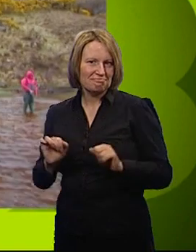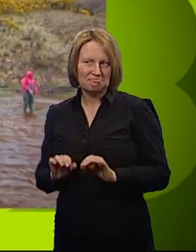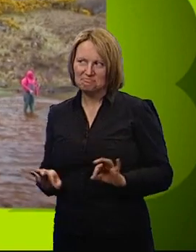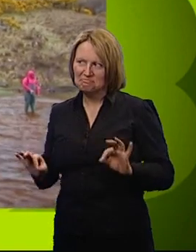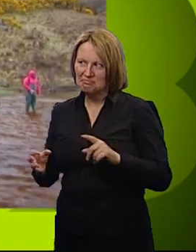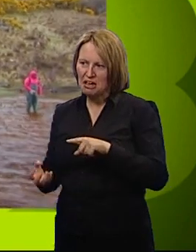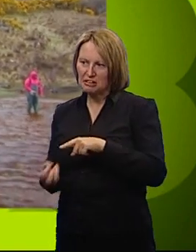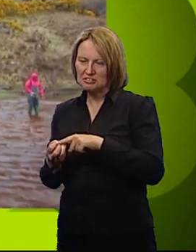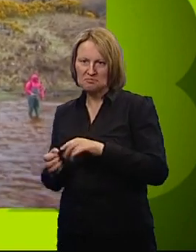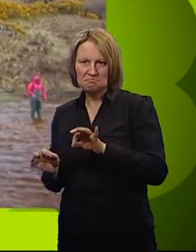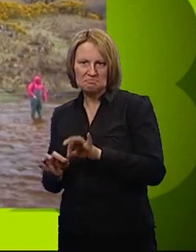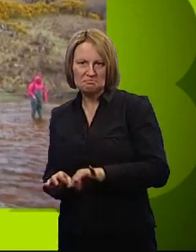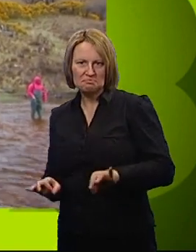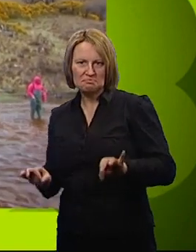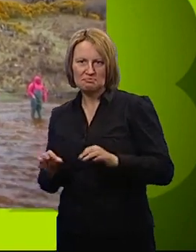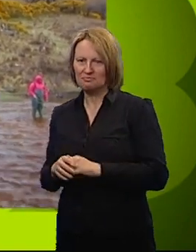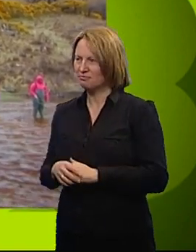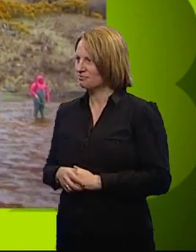nothing seems to be biting today.